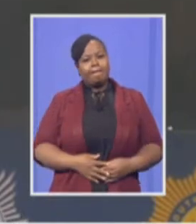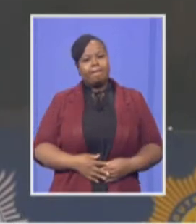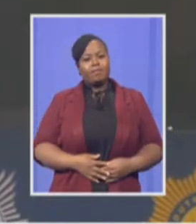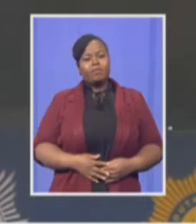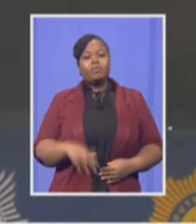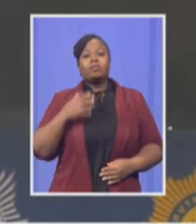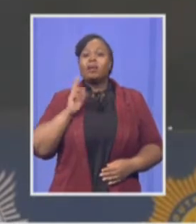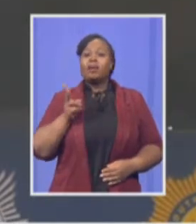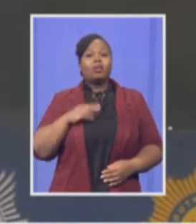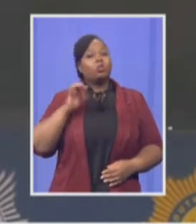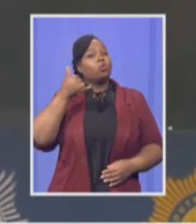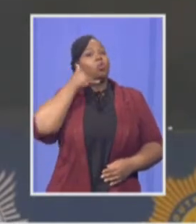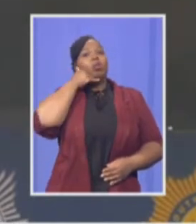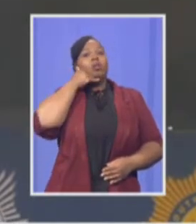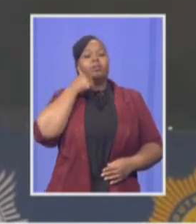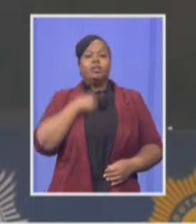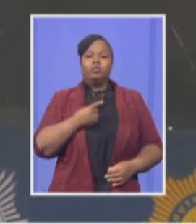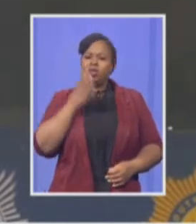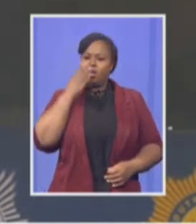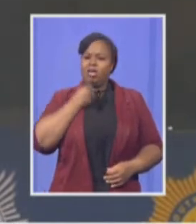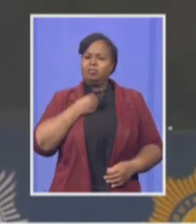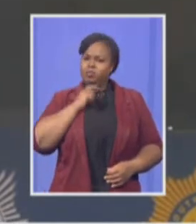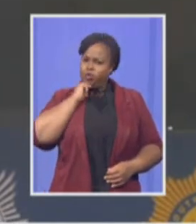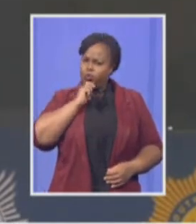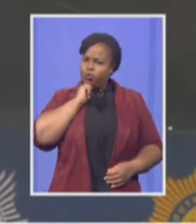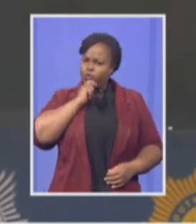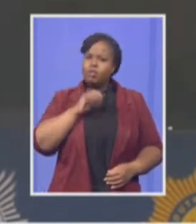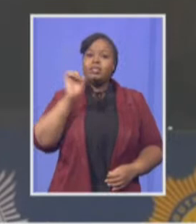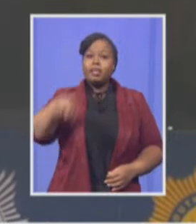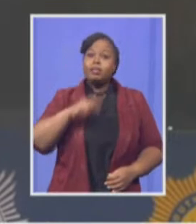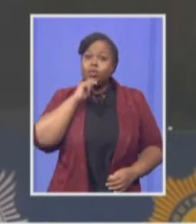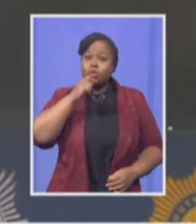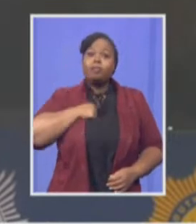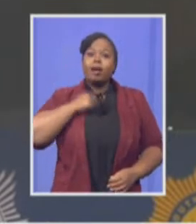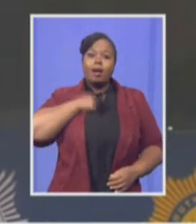Ungafoni futhi ubuza ukuthi eyami ngempela. Yebo eyami ngempela.